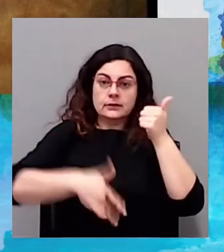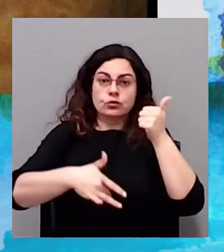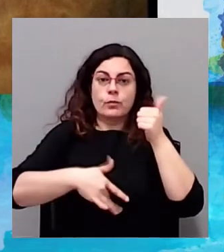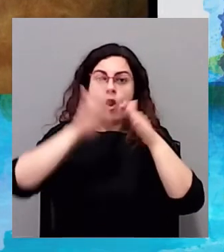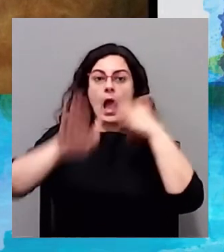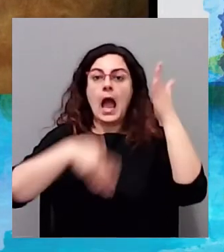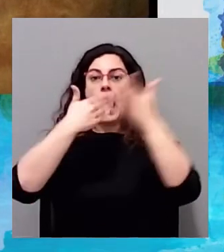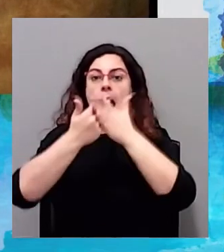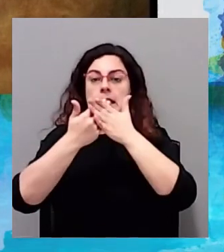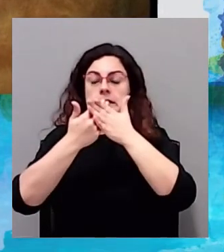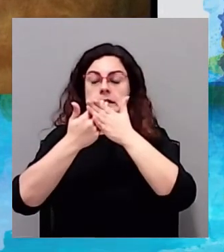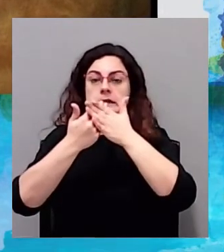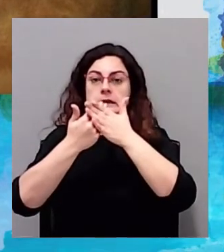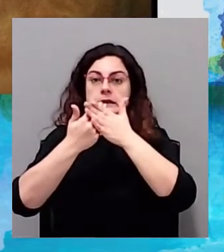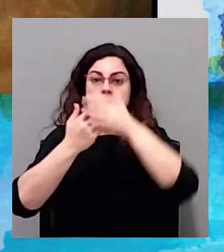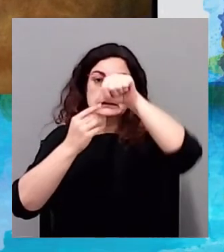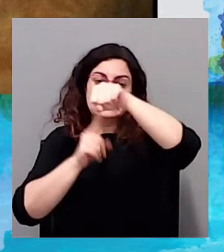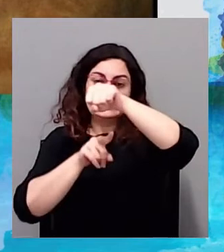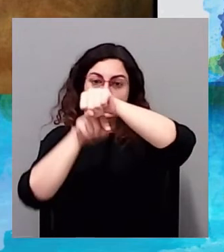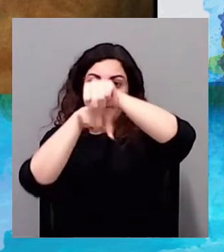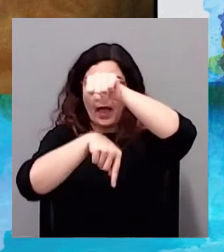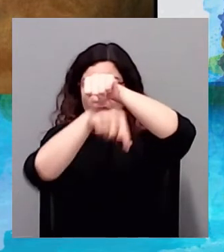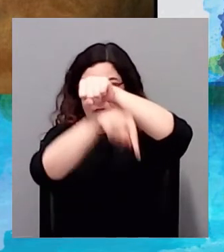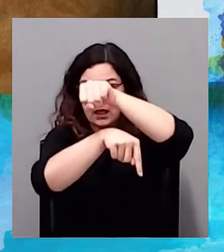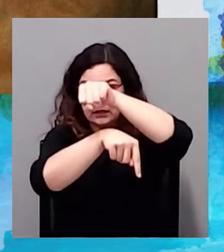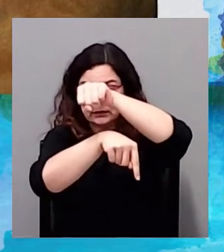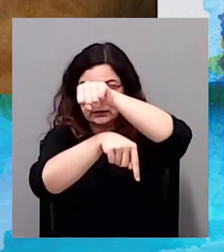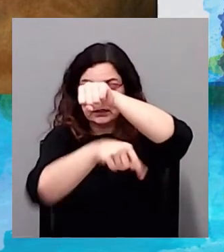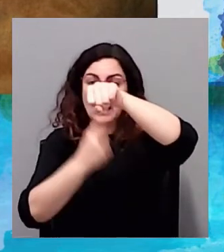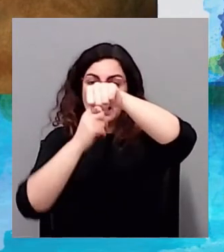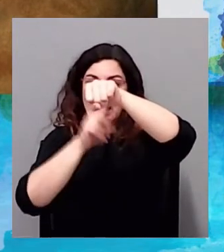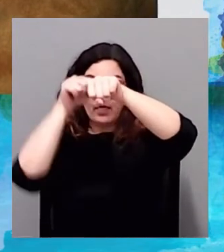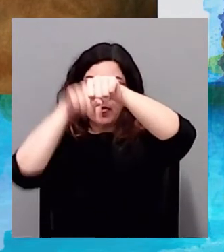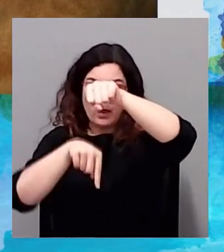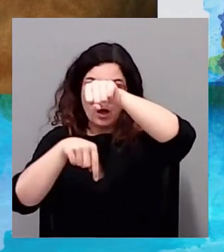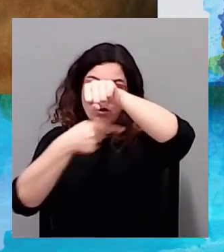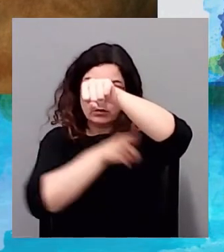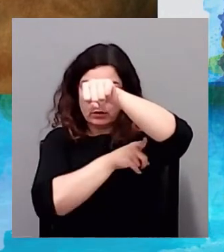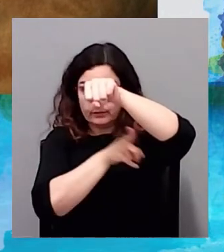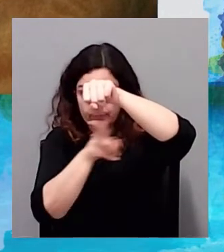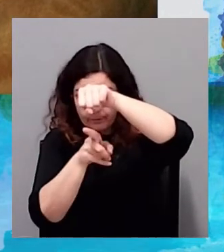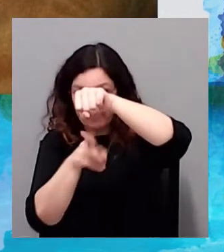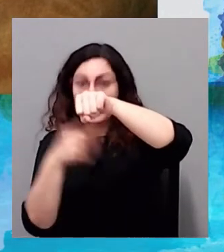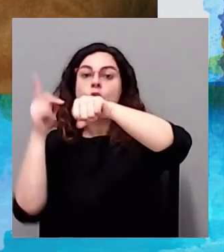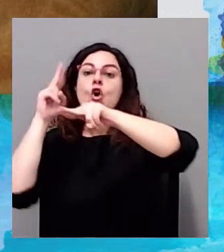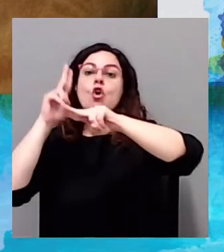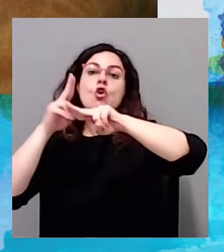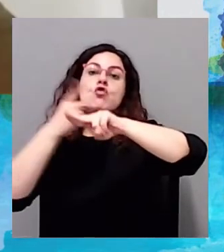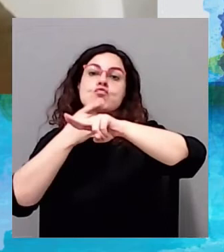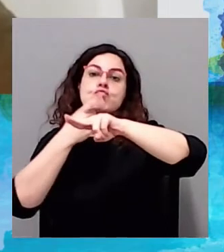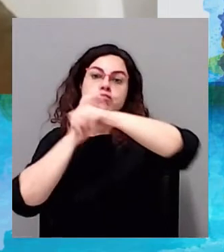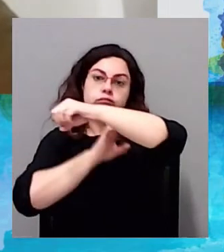We have the contours of the belly of the bison are also painted.